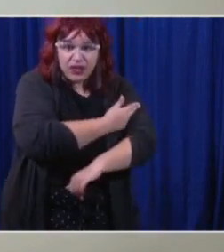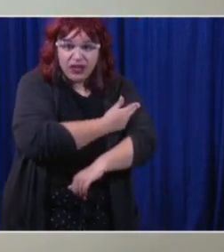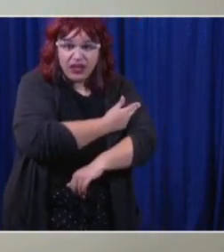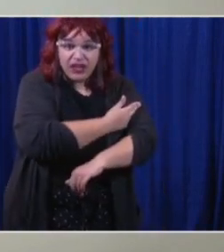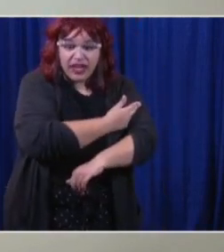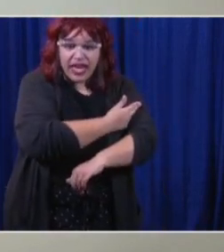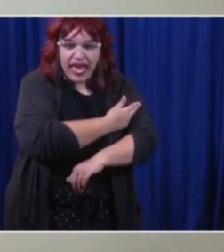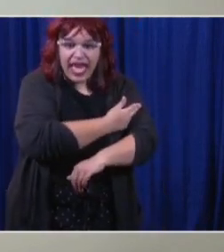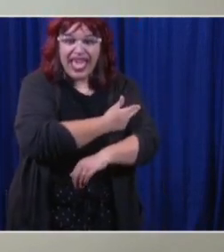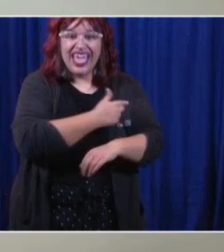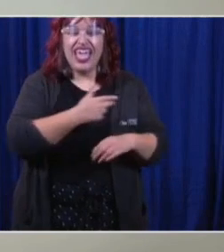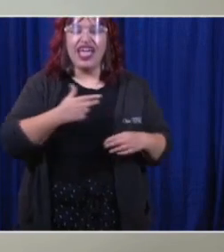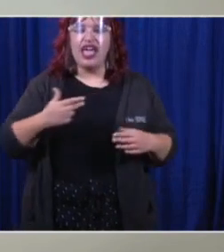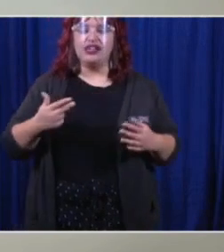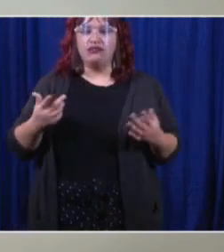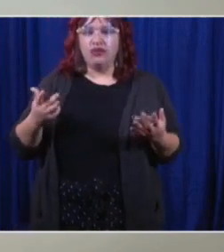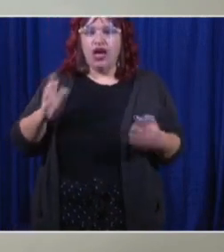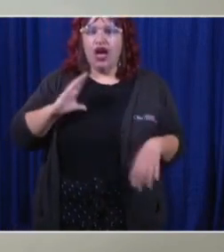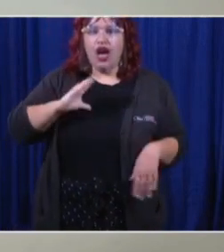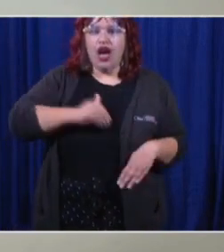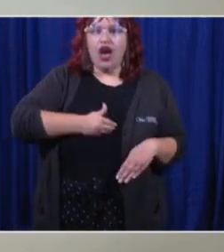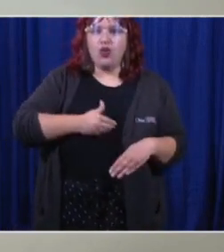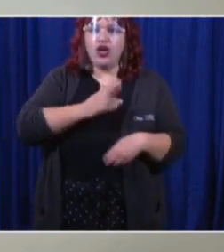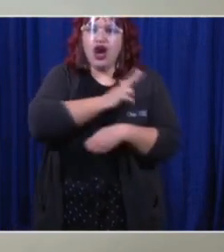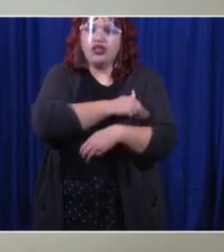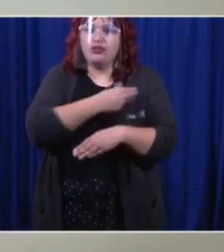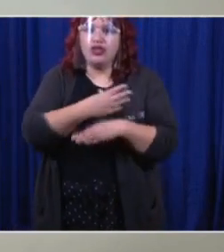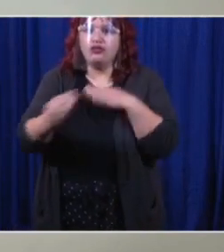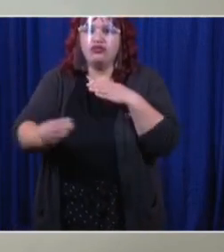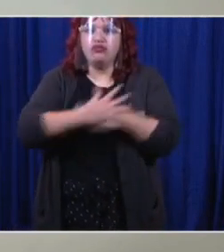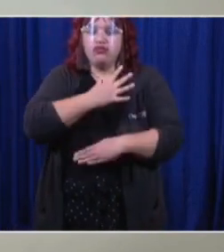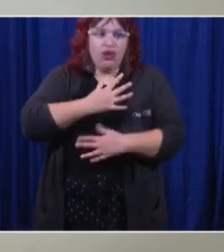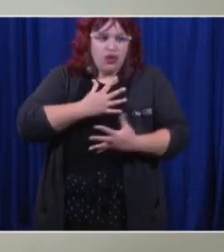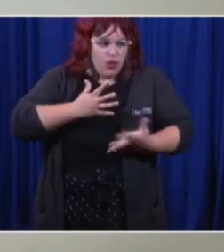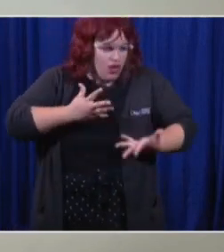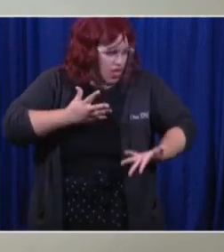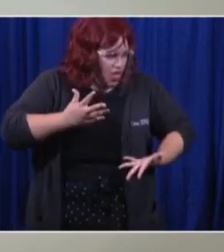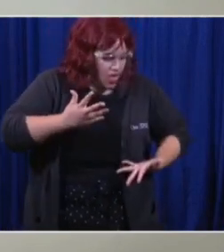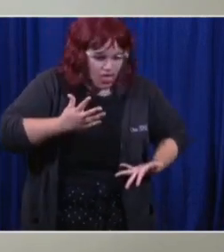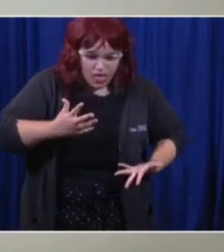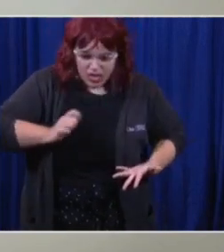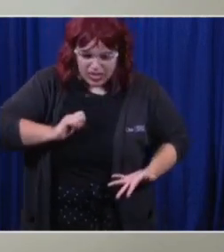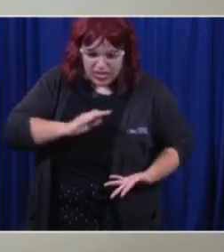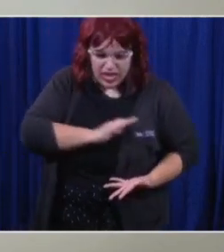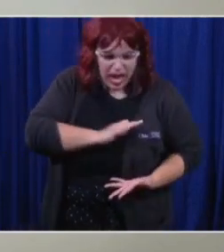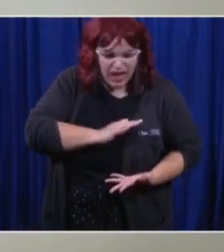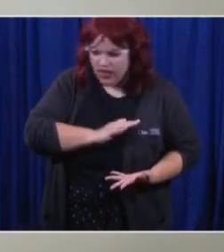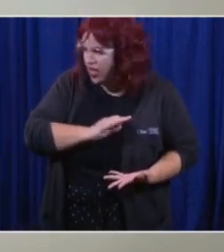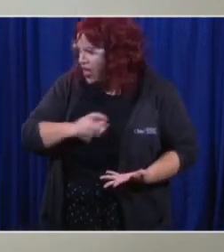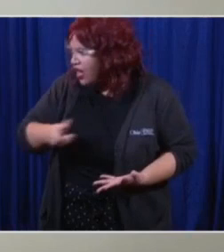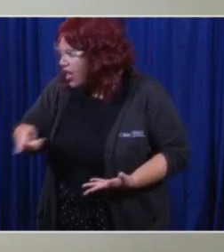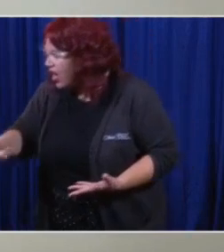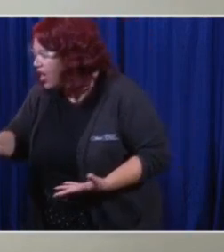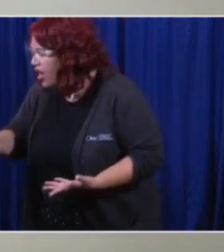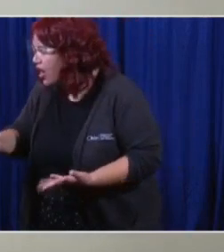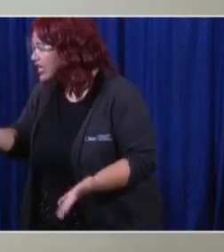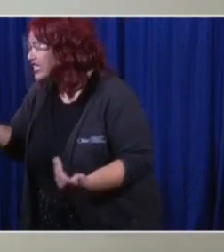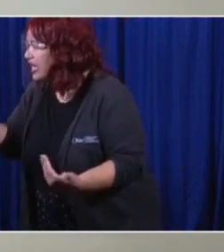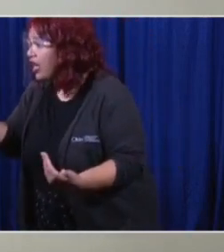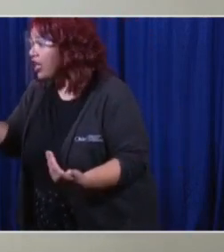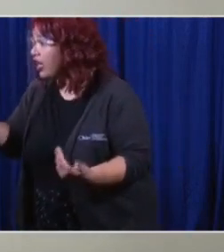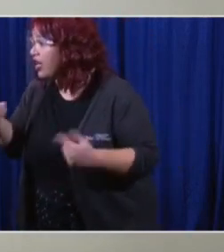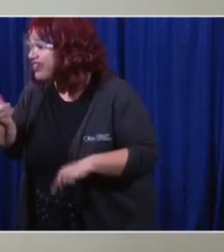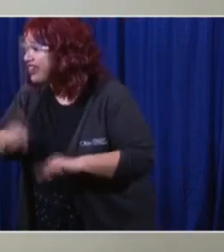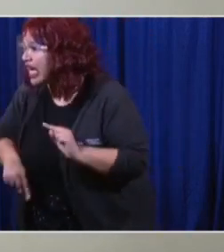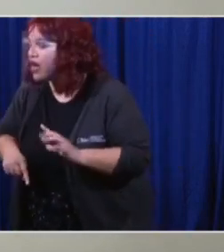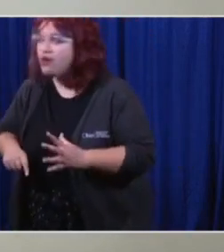to exhaust the resources that my colleagues have mentioned, and most notably staff in terms of that. And it would result in us